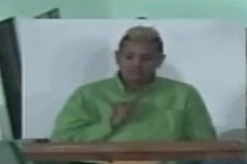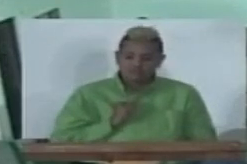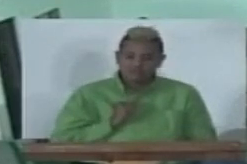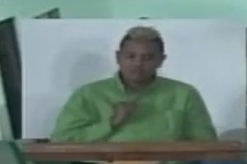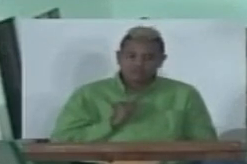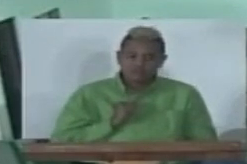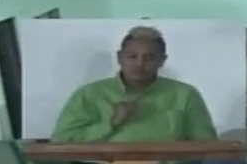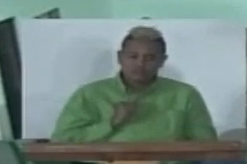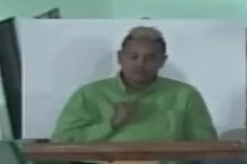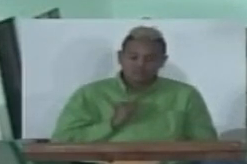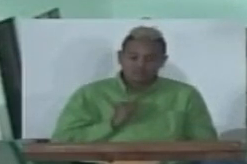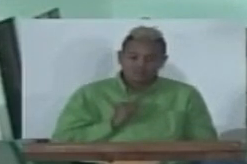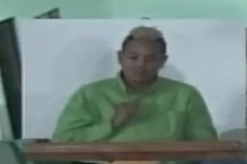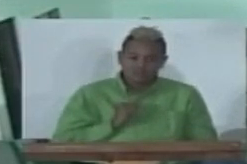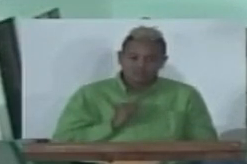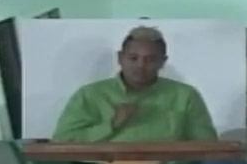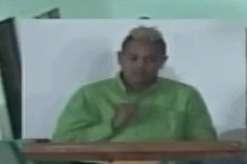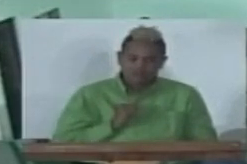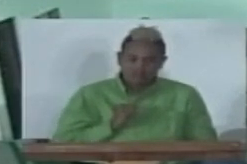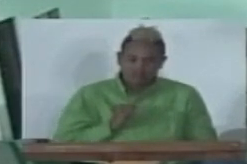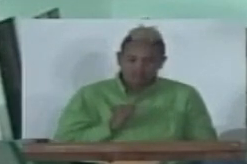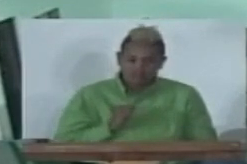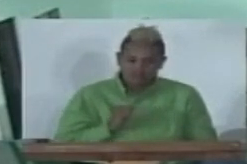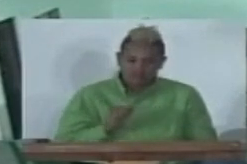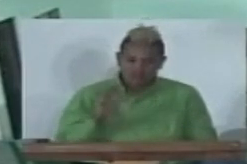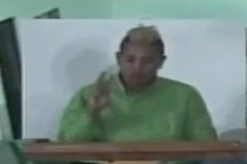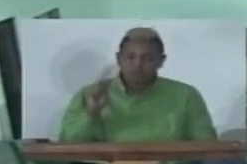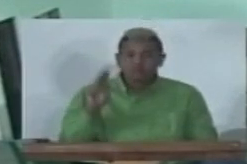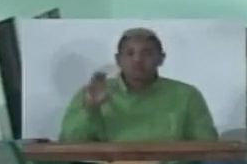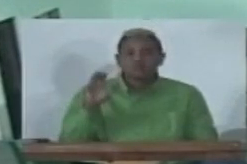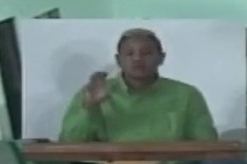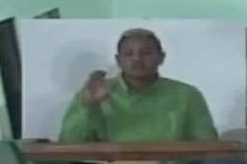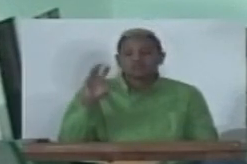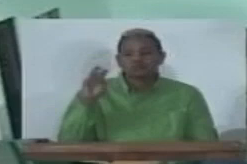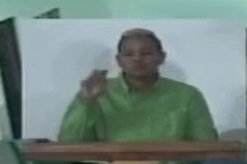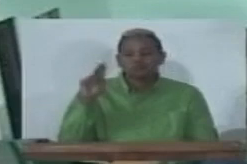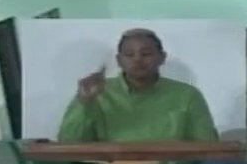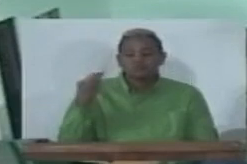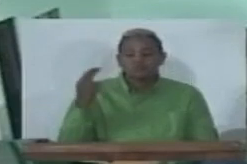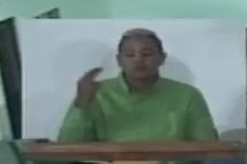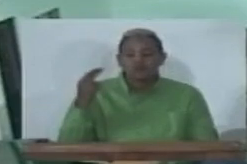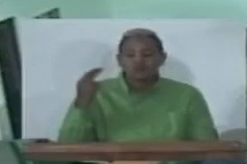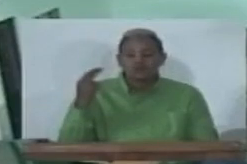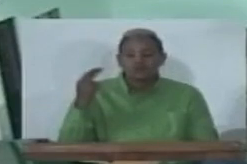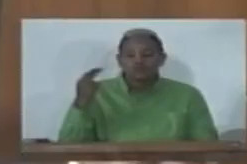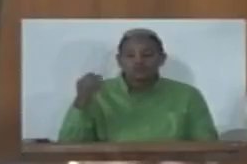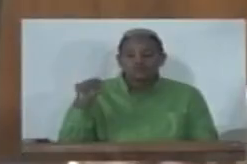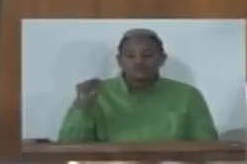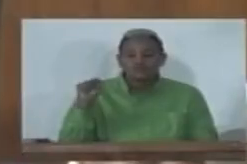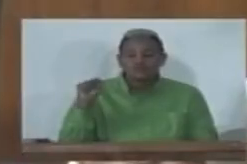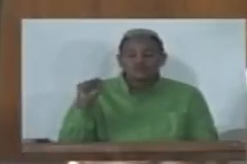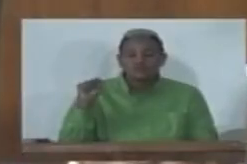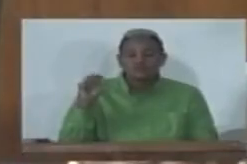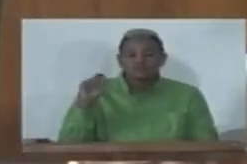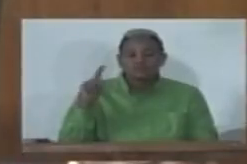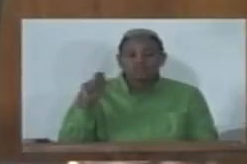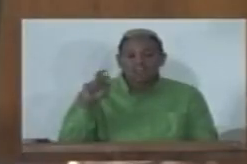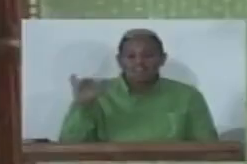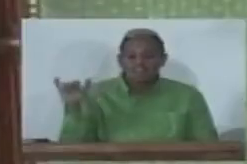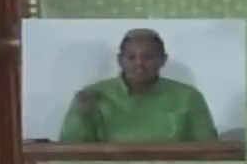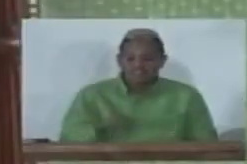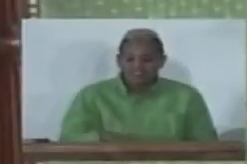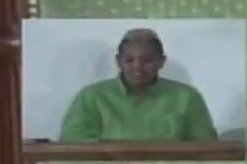Skeffrey. Wentz? It's Wentworth? Oh, this time. As in Wentworth Charles, you should know that.